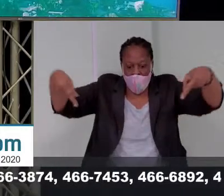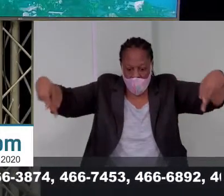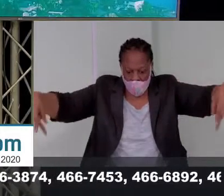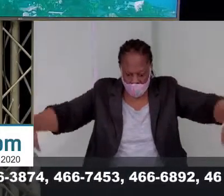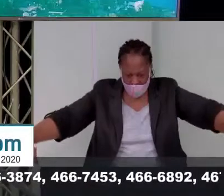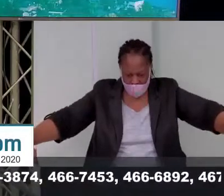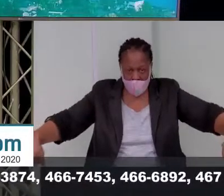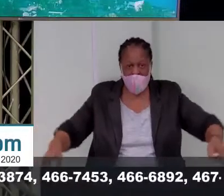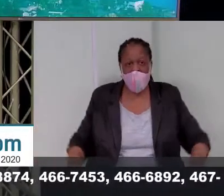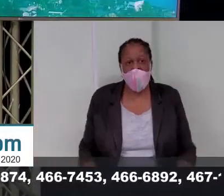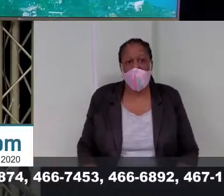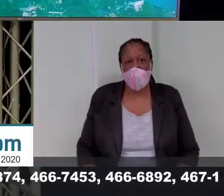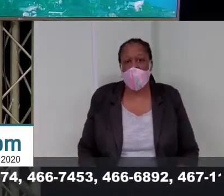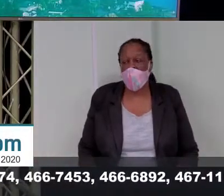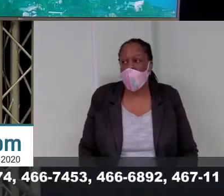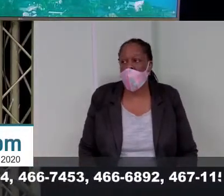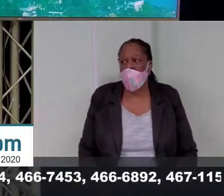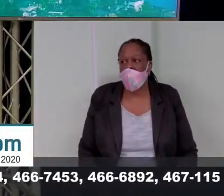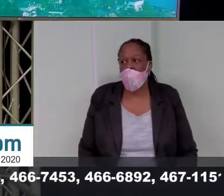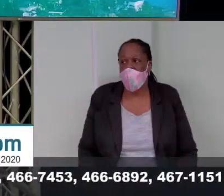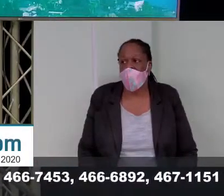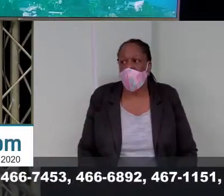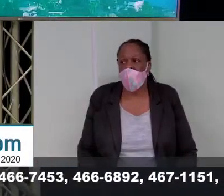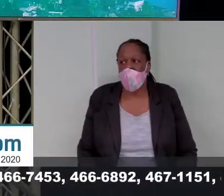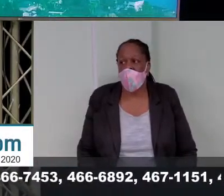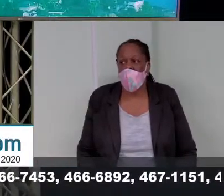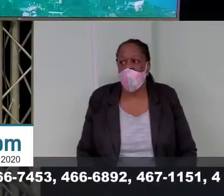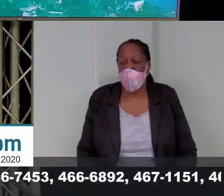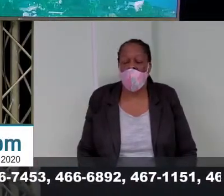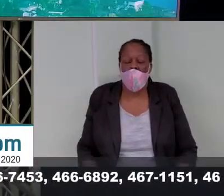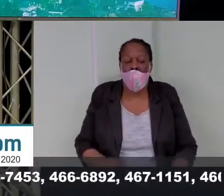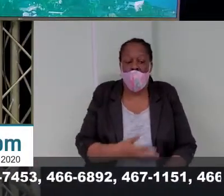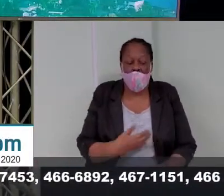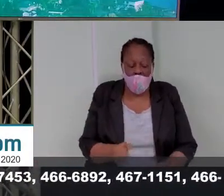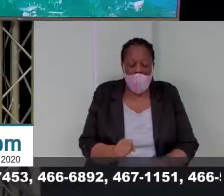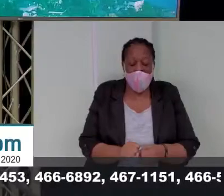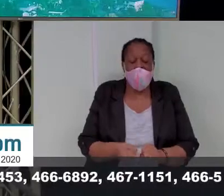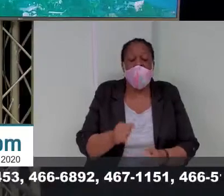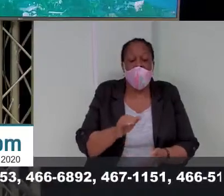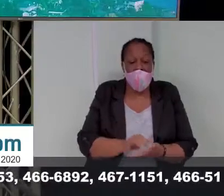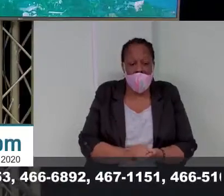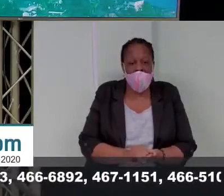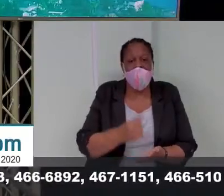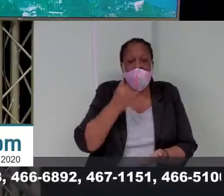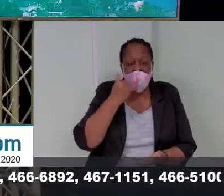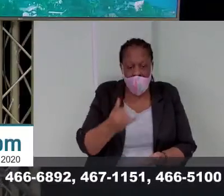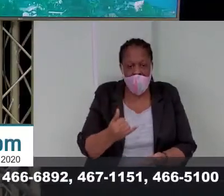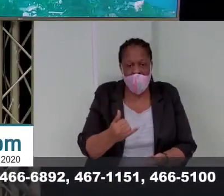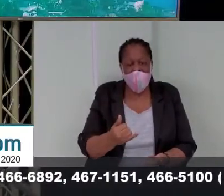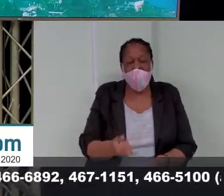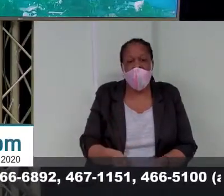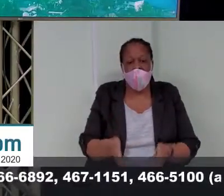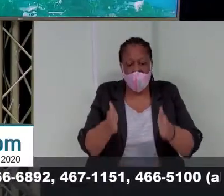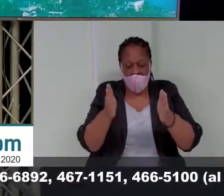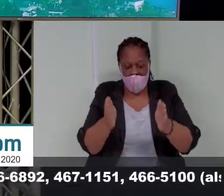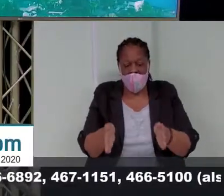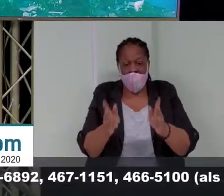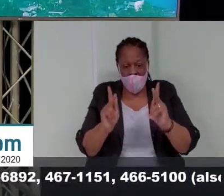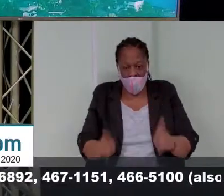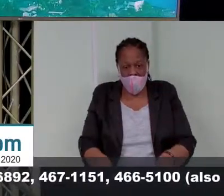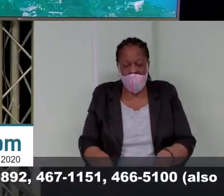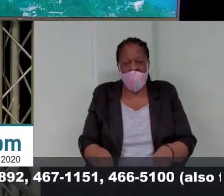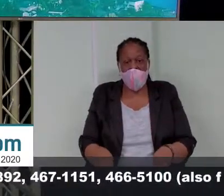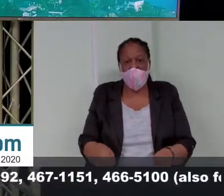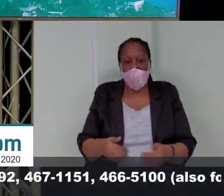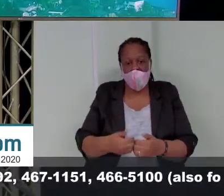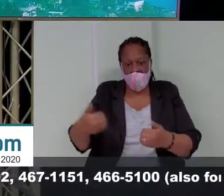pandemic has been a rolling stone. Persons have had to readjust thinking, procedures, etc. And early on, the World